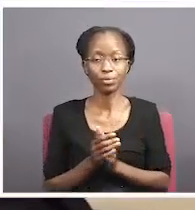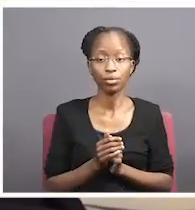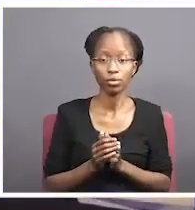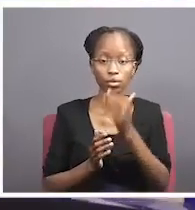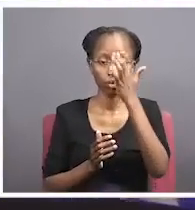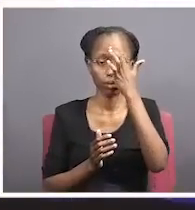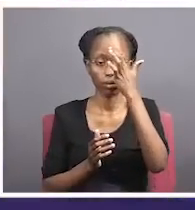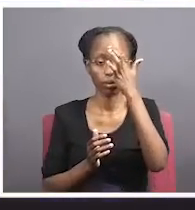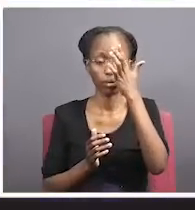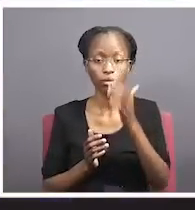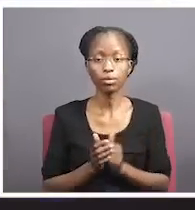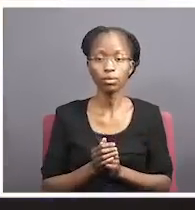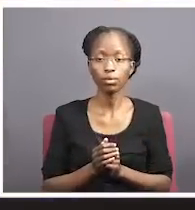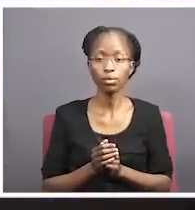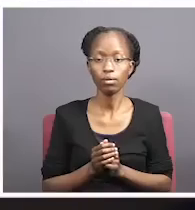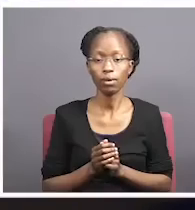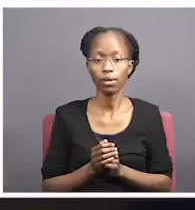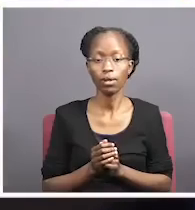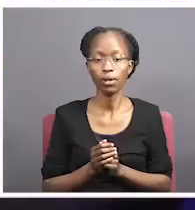shout. Yeah.